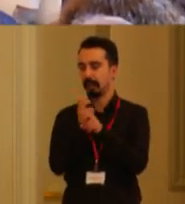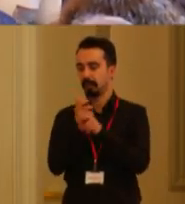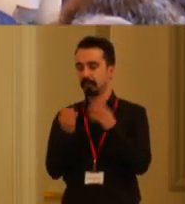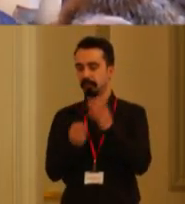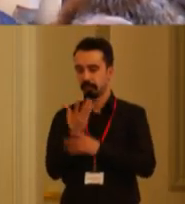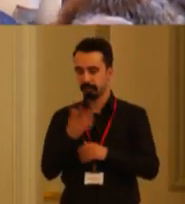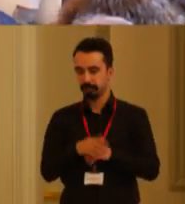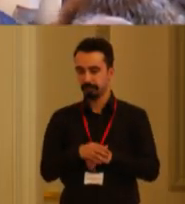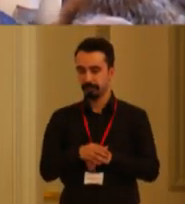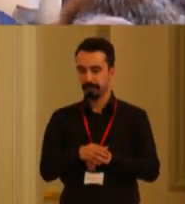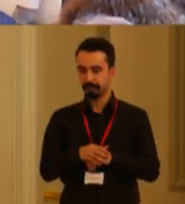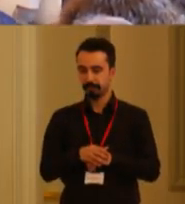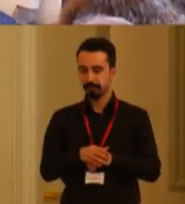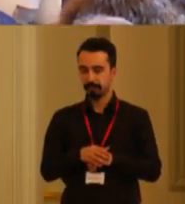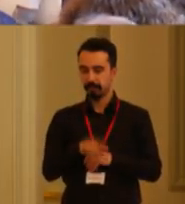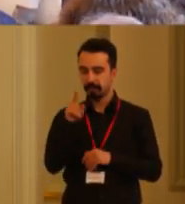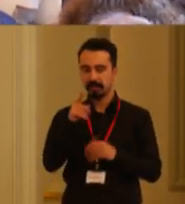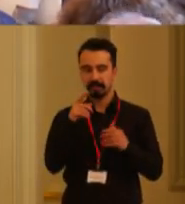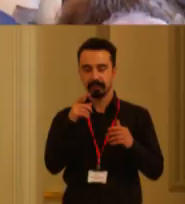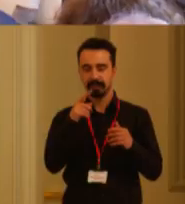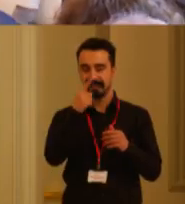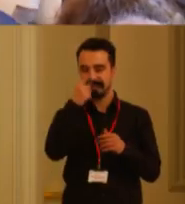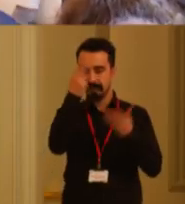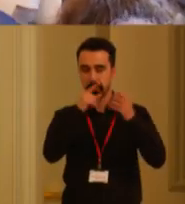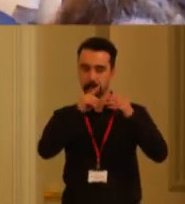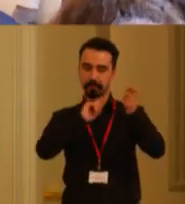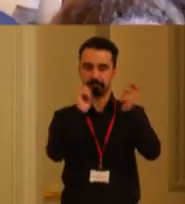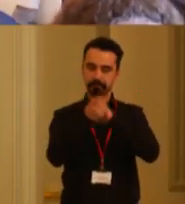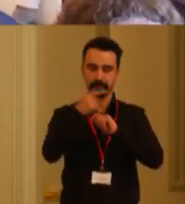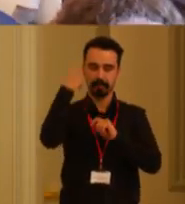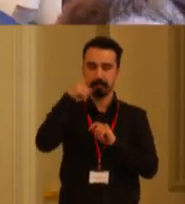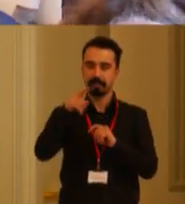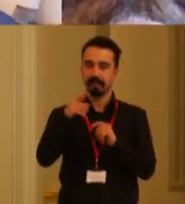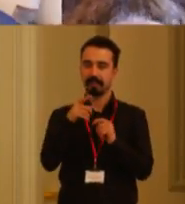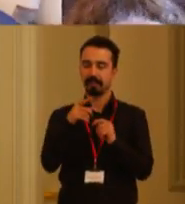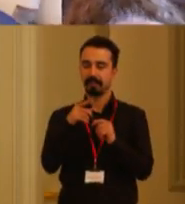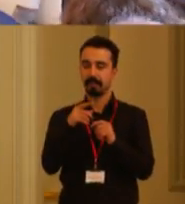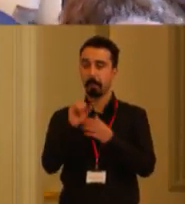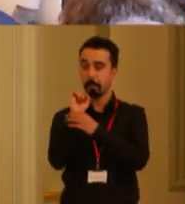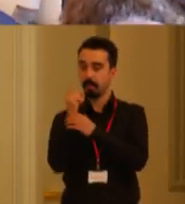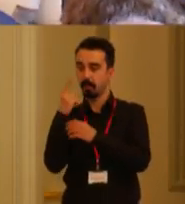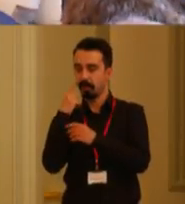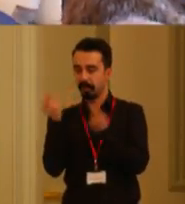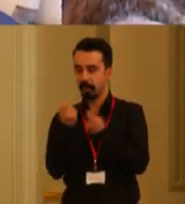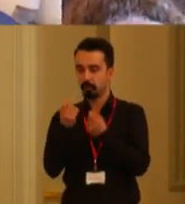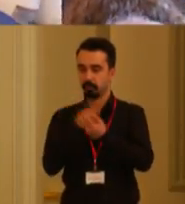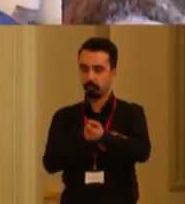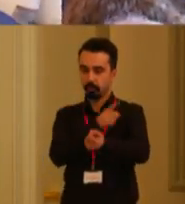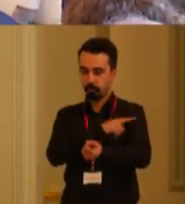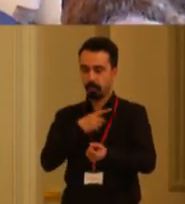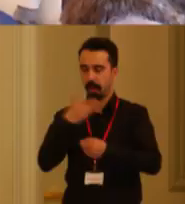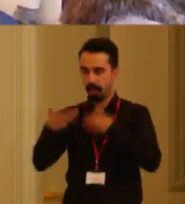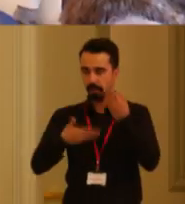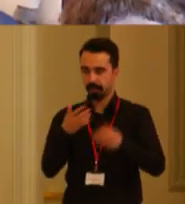disconnect from that talent pool. Otherwise, they'd be jeopardizing their own business. Then you've talked about talent,